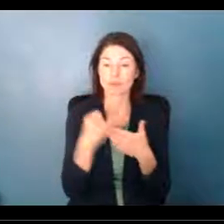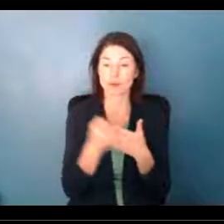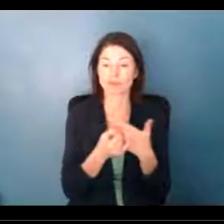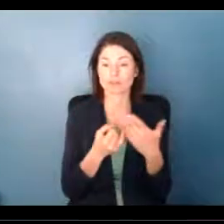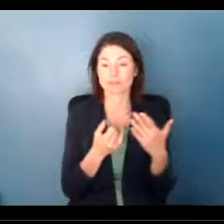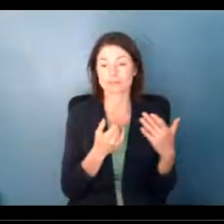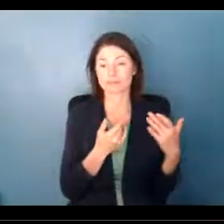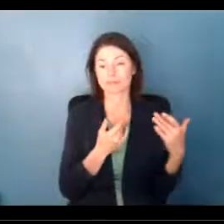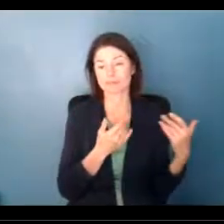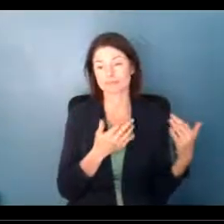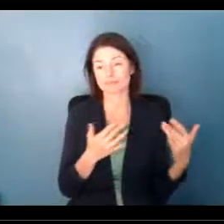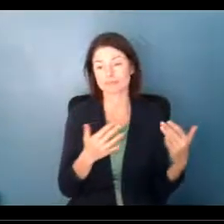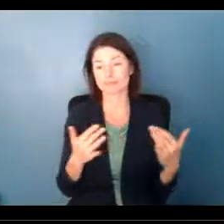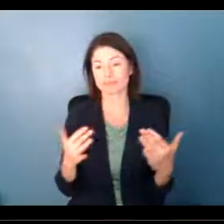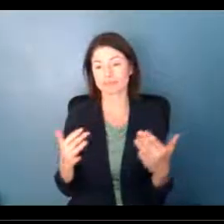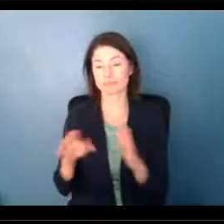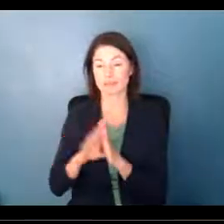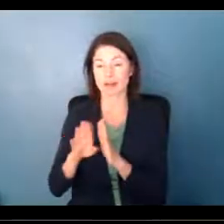project development